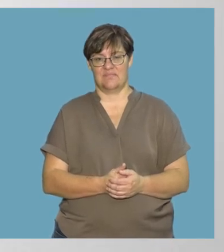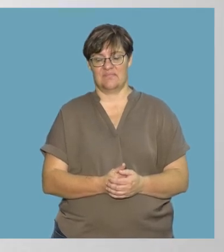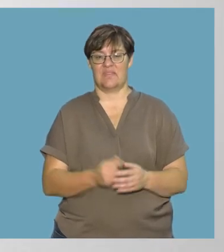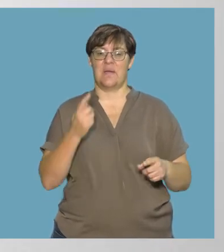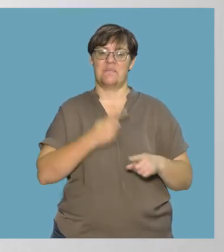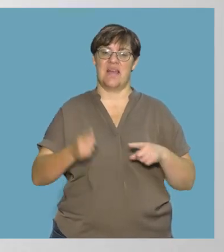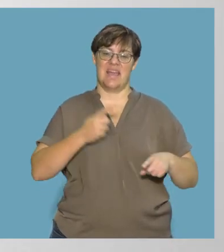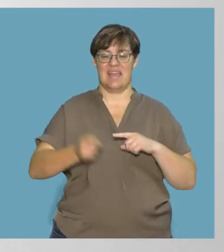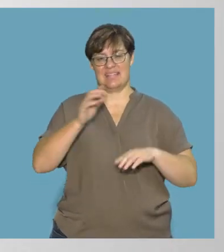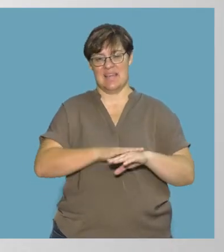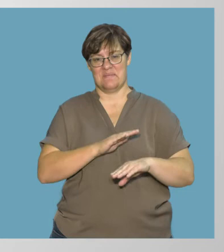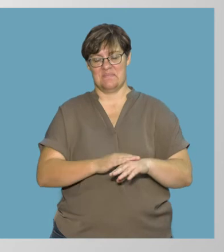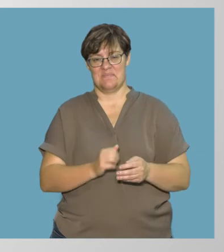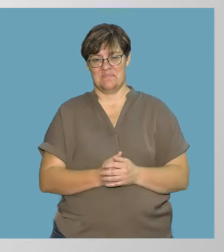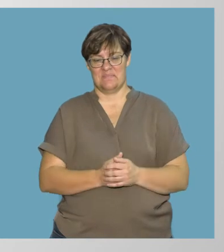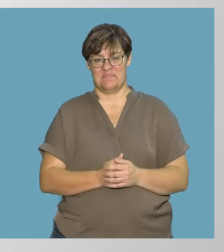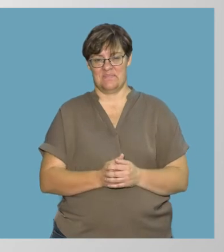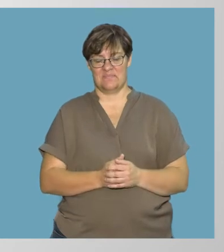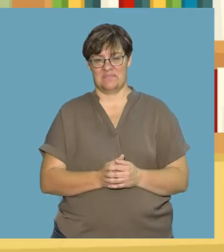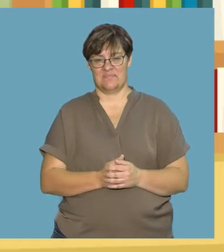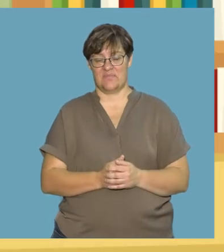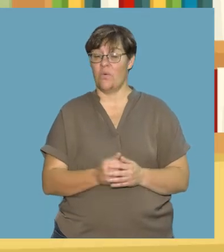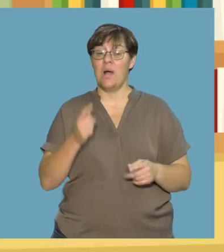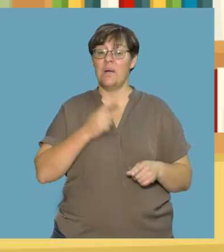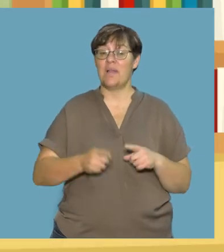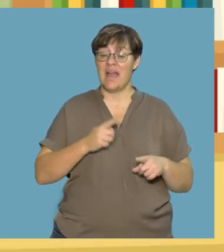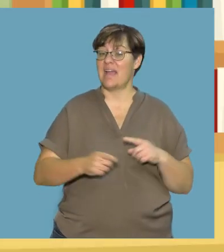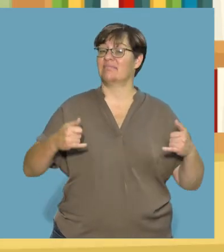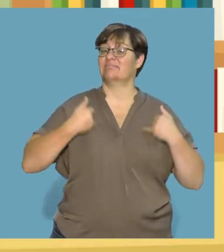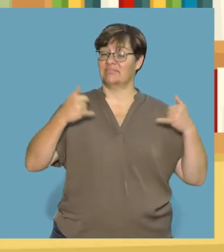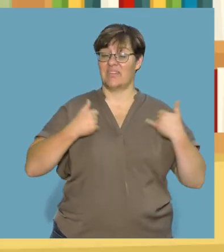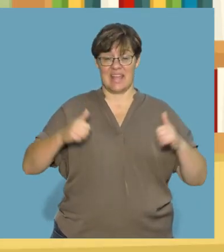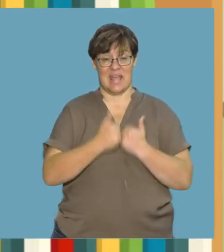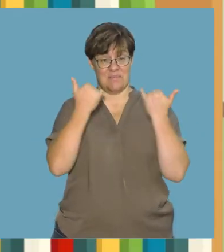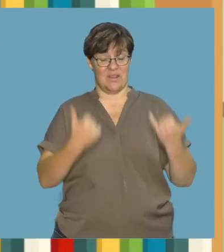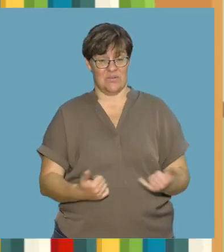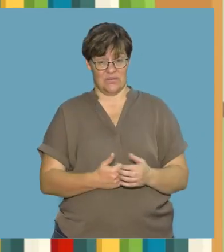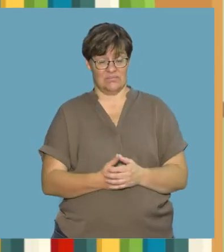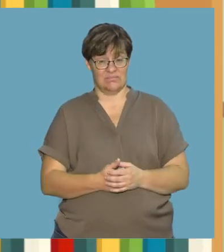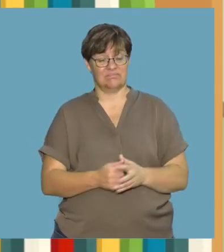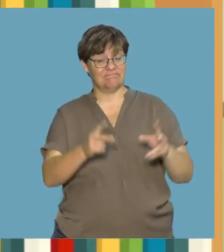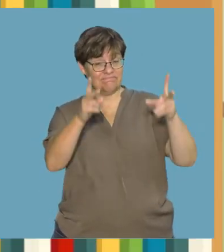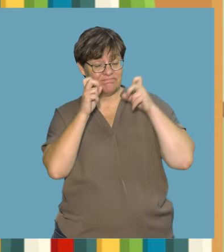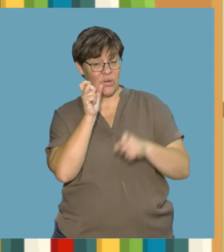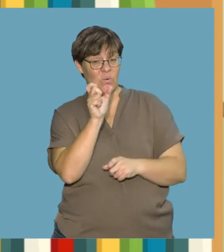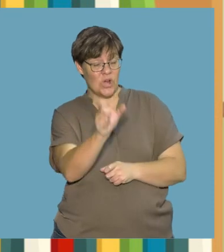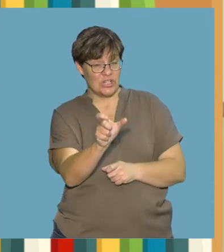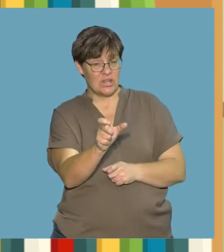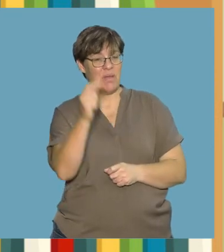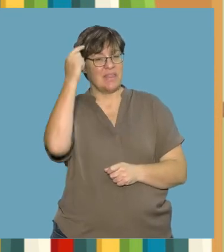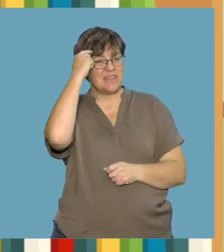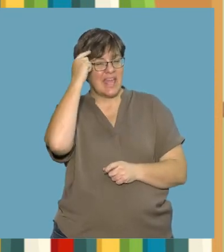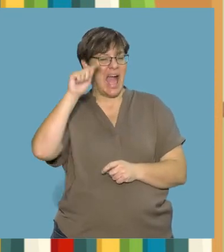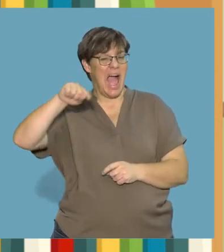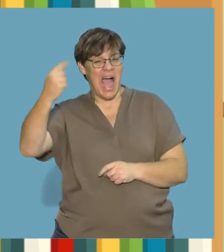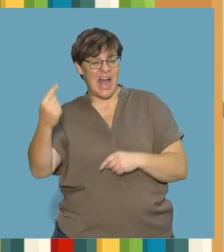Playtime. We are going to play a fun game now. Listen to the word and then think of other words that are